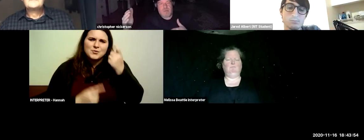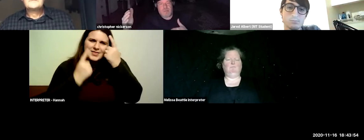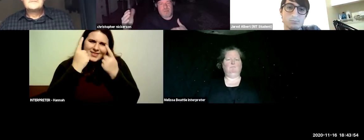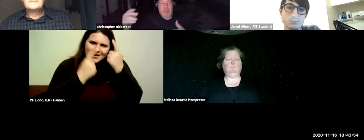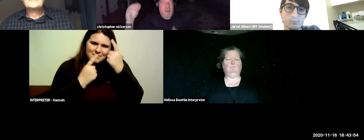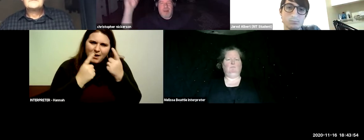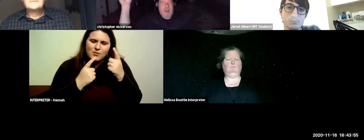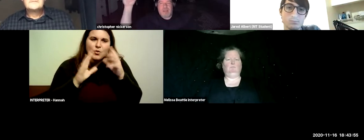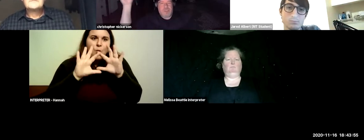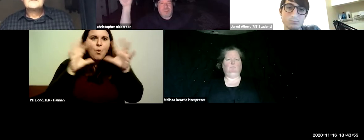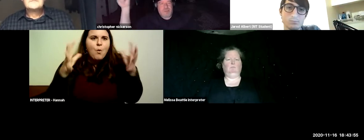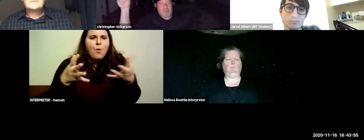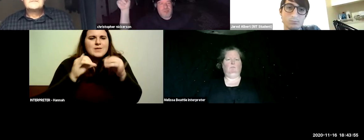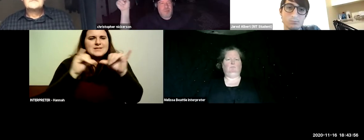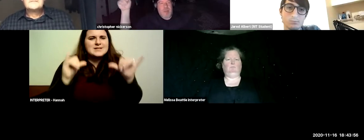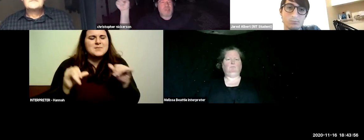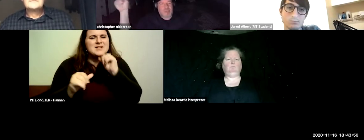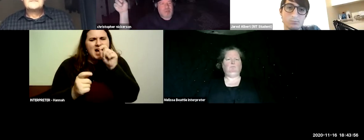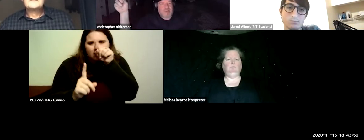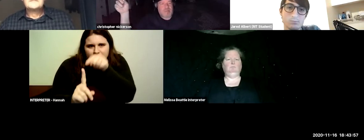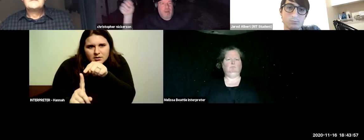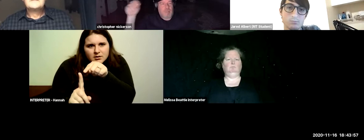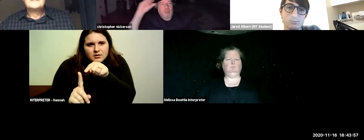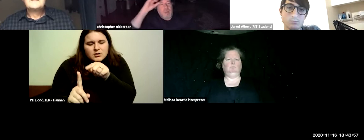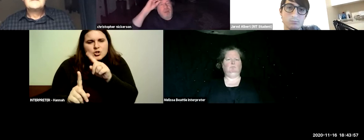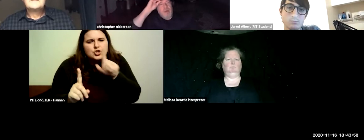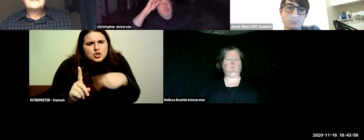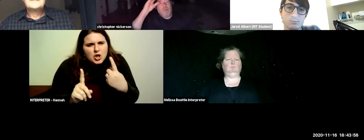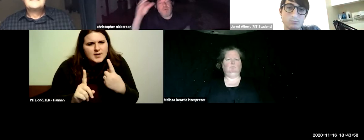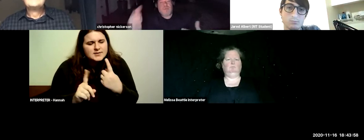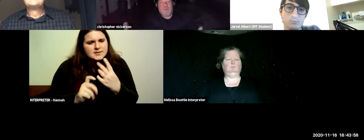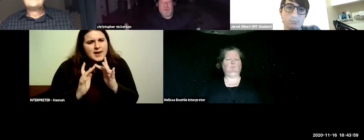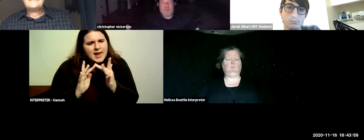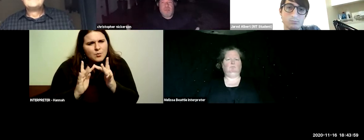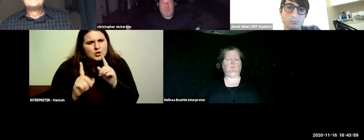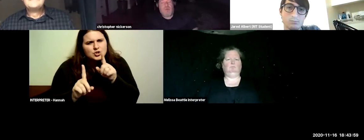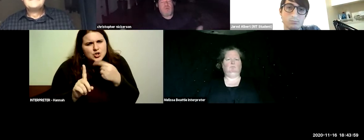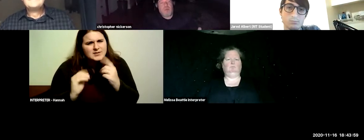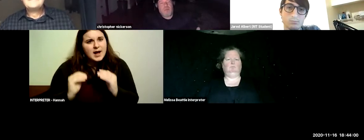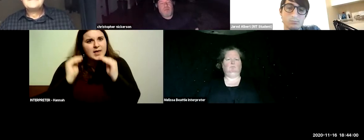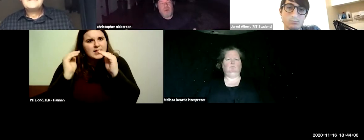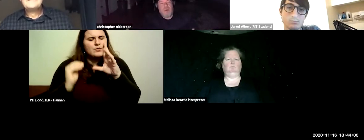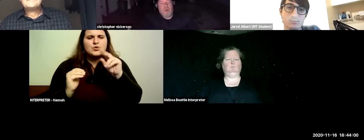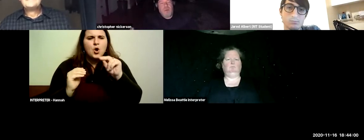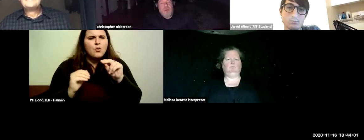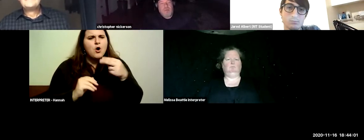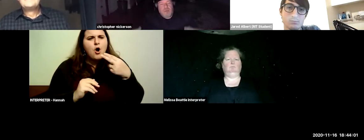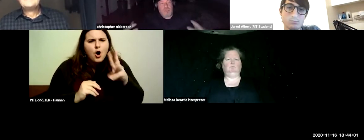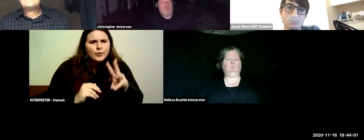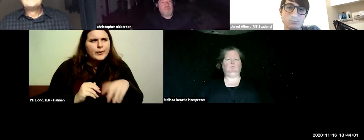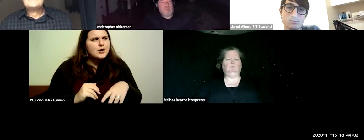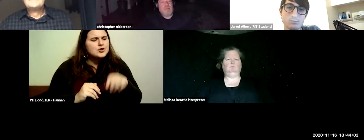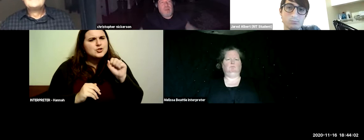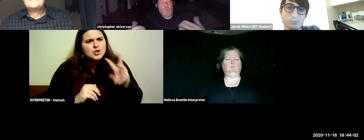entire ecosystem and not just the, you know, magic trick at the top, those are the things that show me that